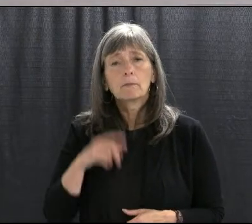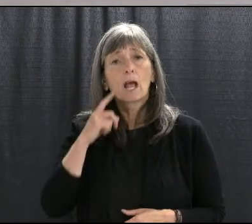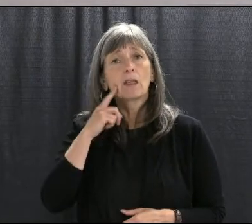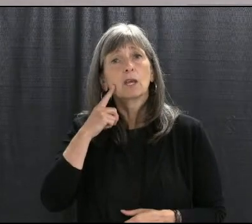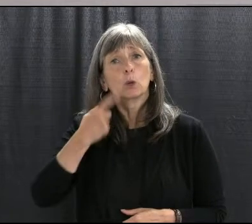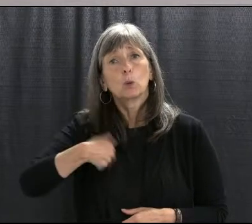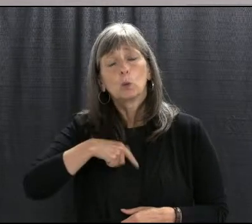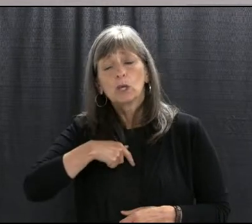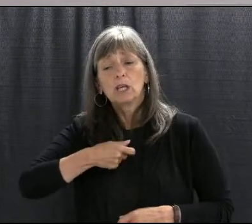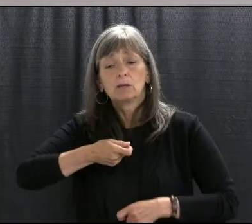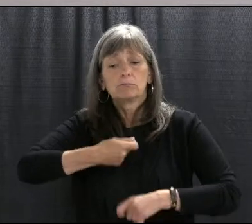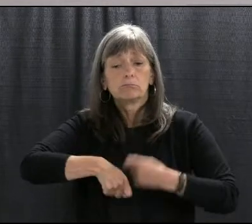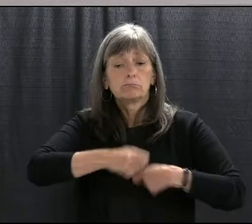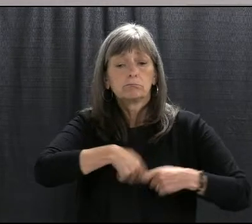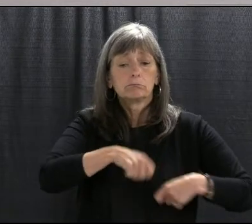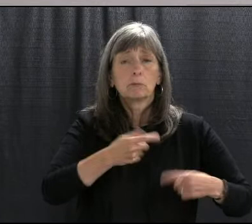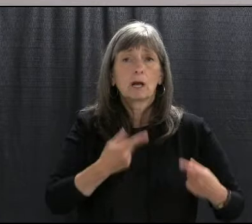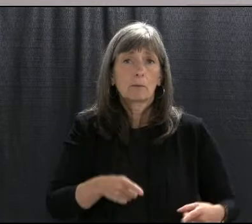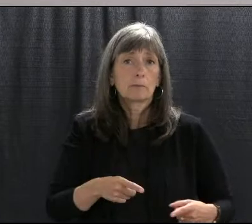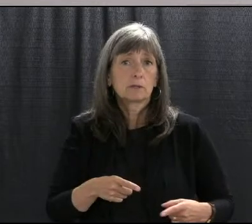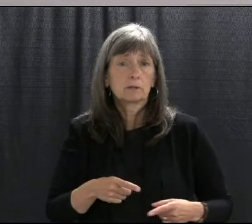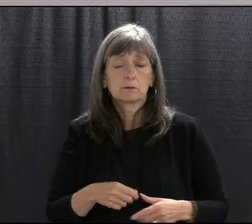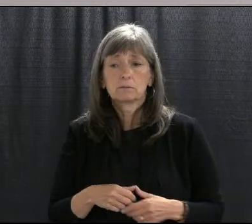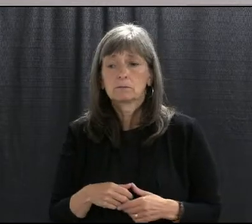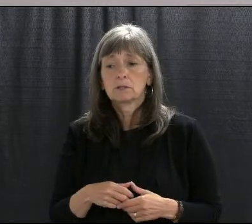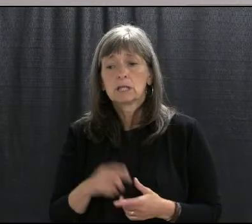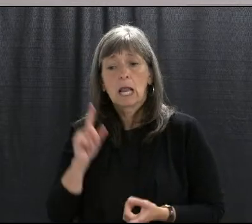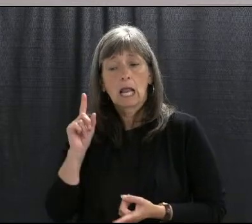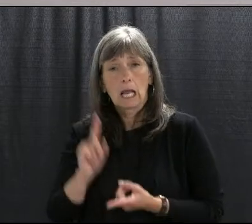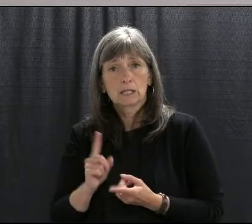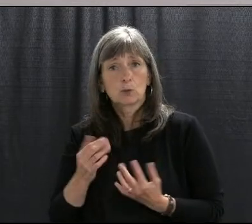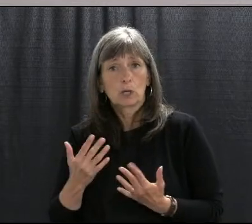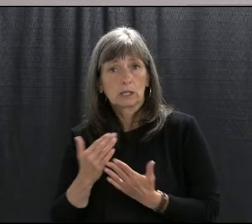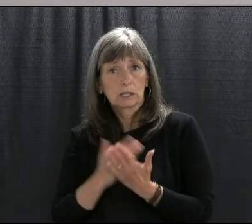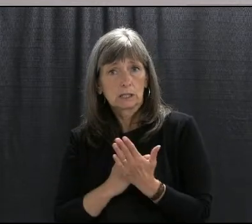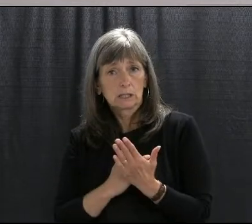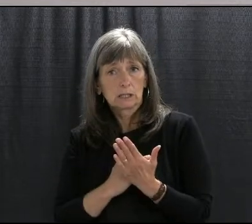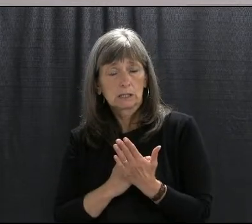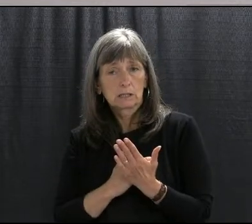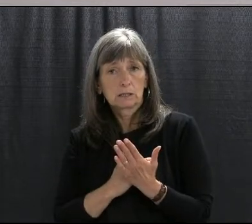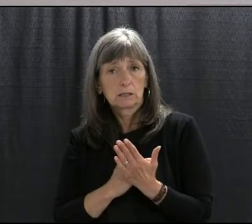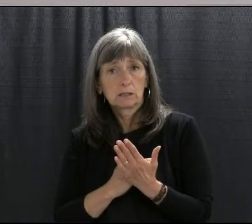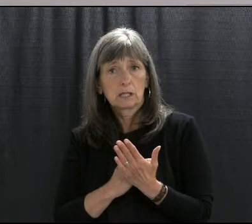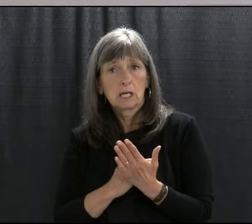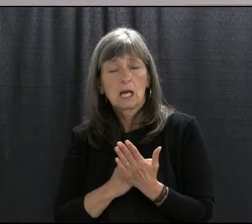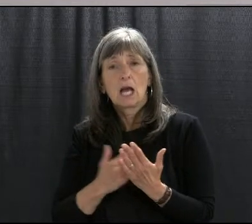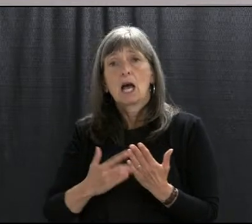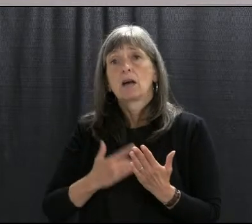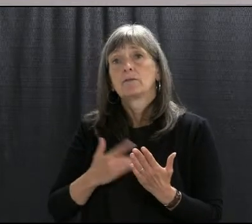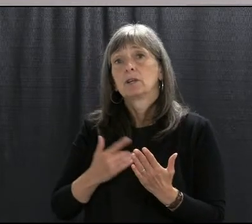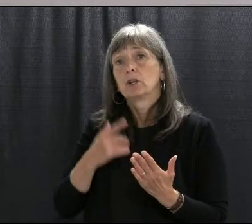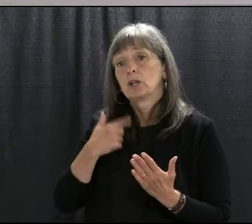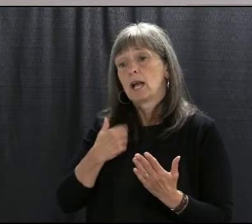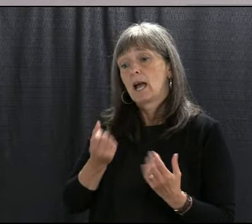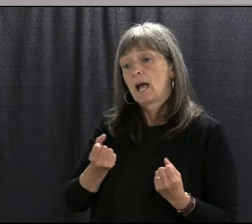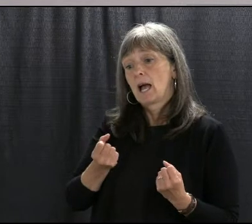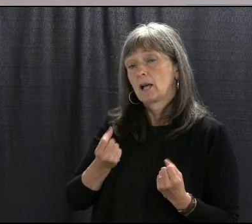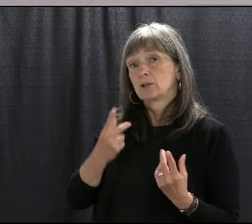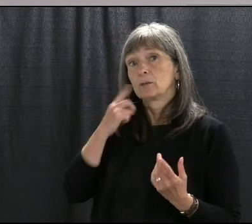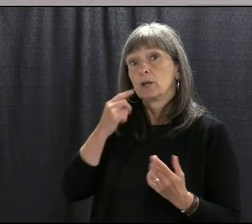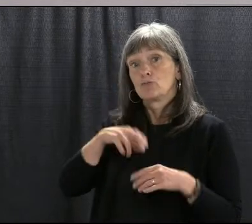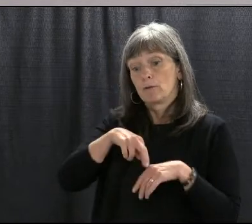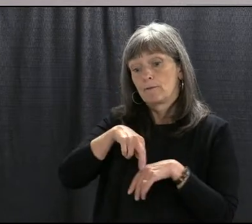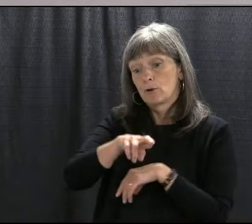number of joint replacements will be such that the number performed will be higher than the number referred and the wait list will come